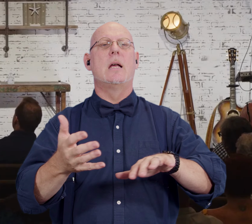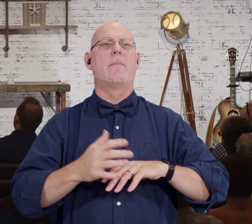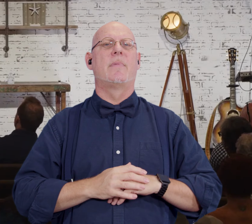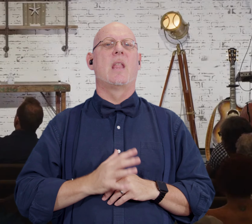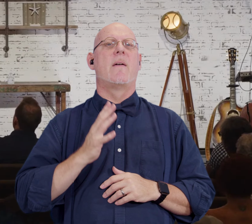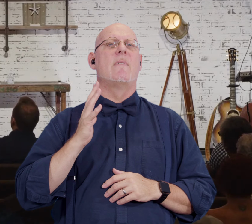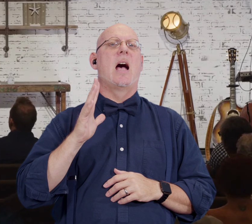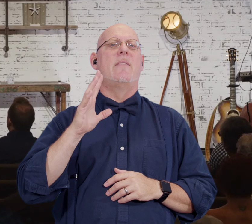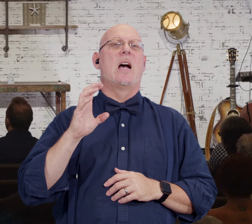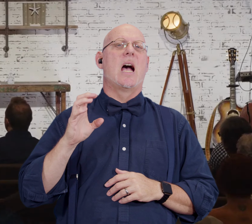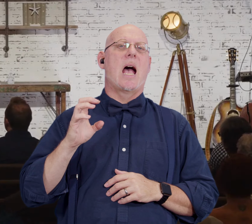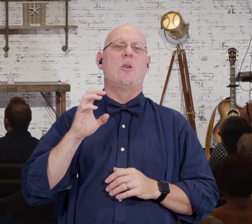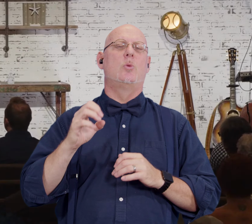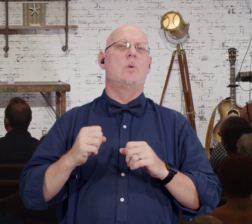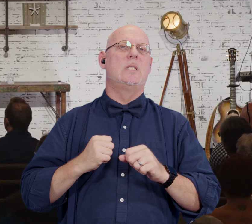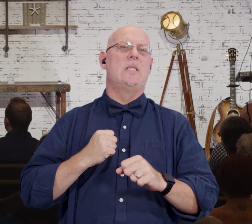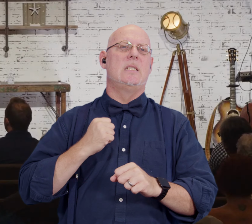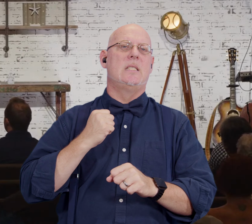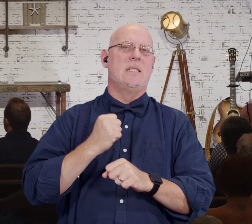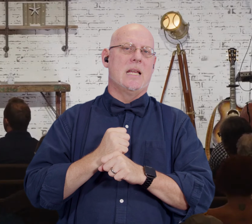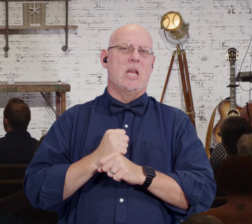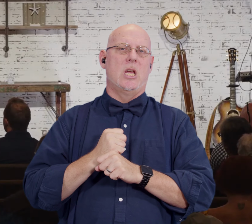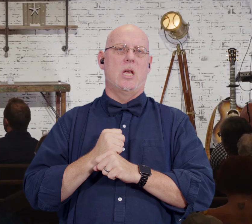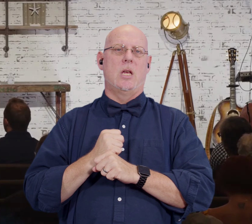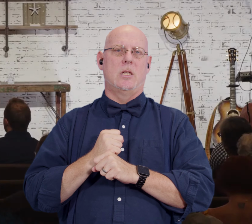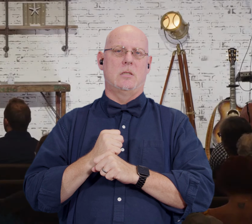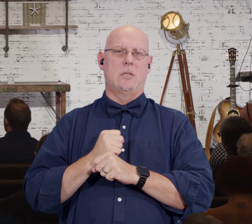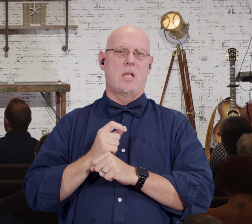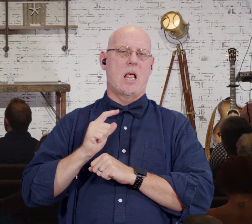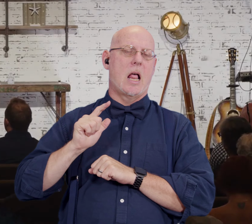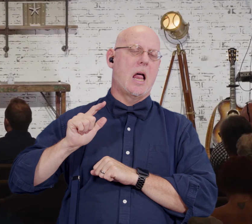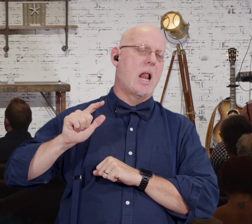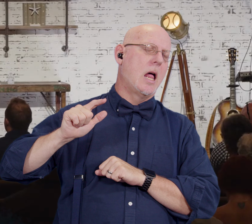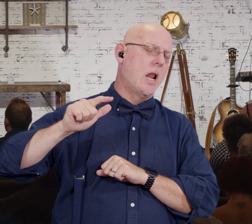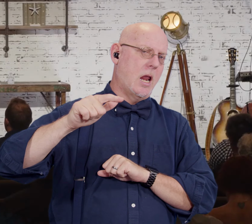and 500 years goes by.